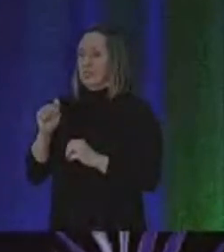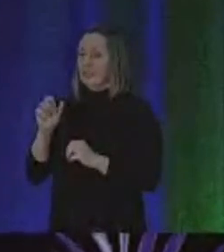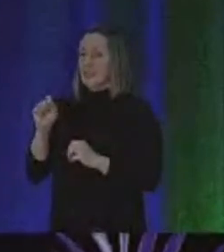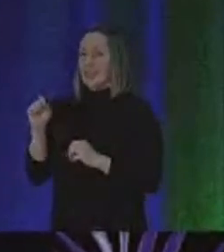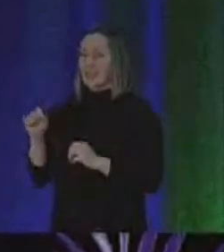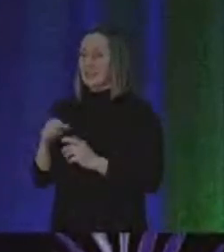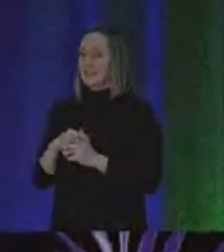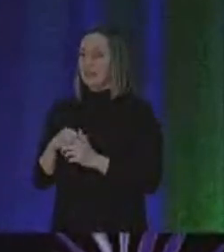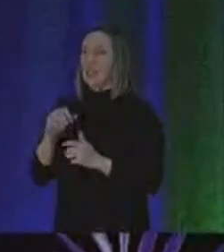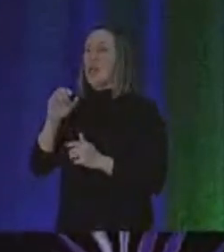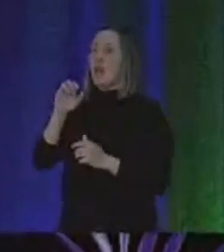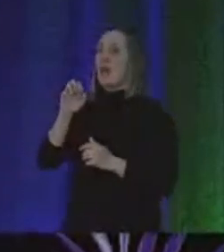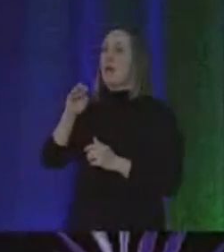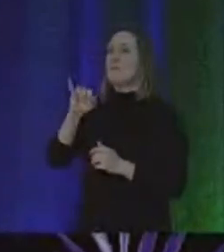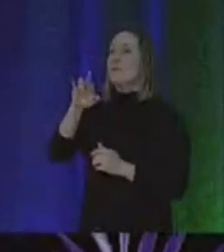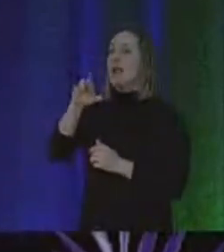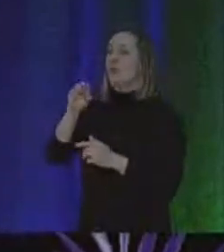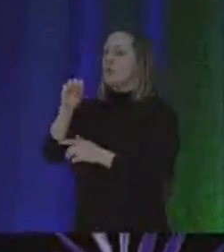sudden,